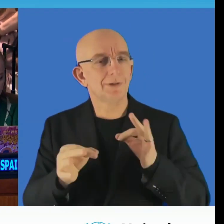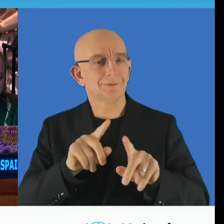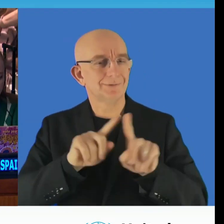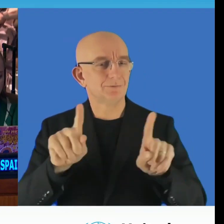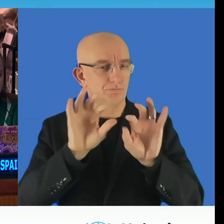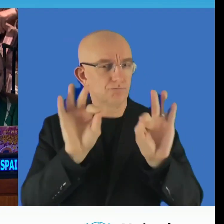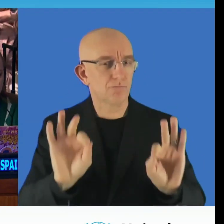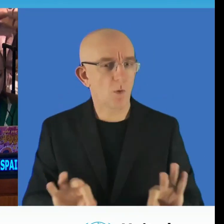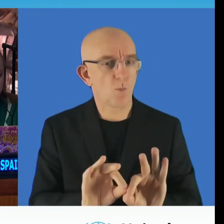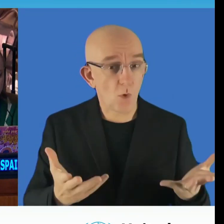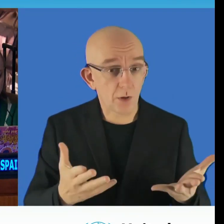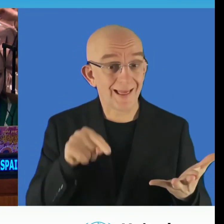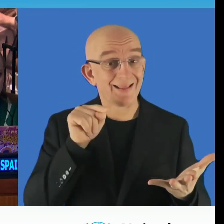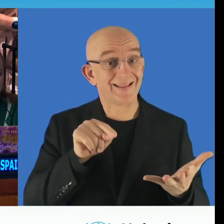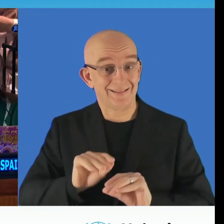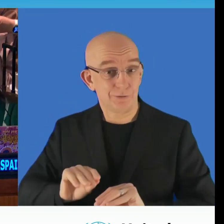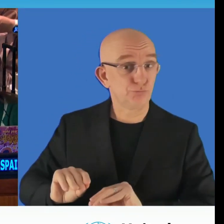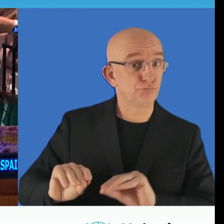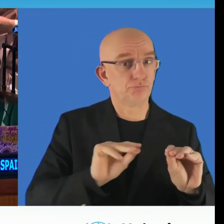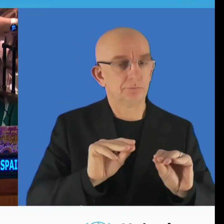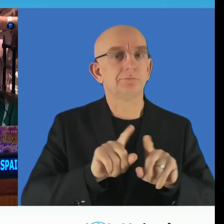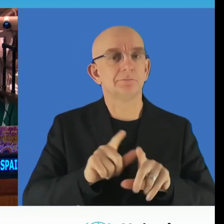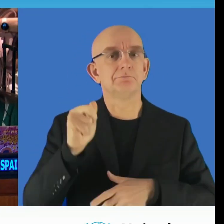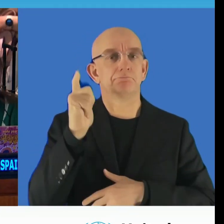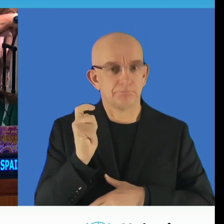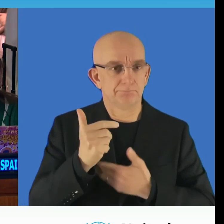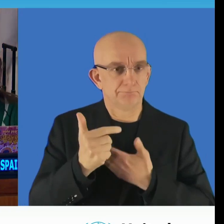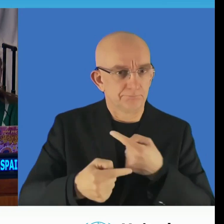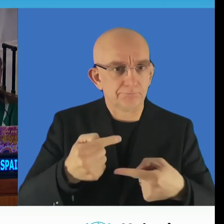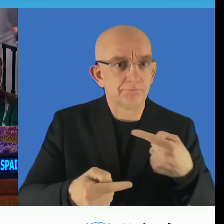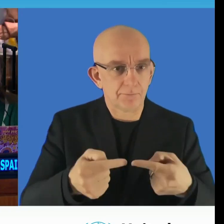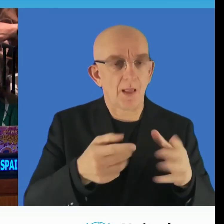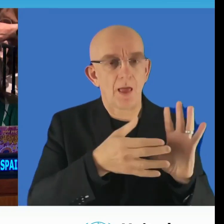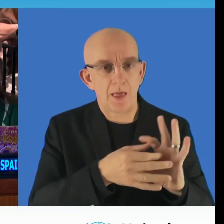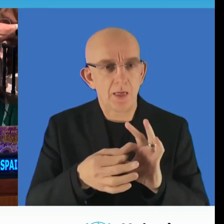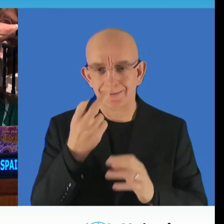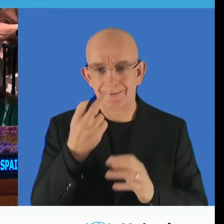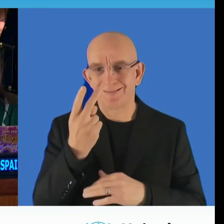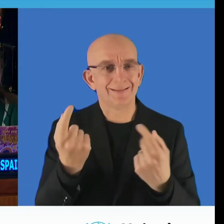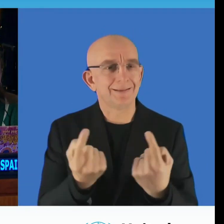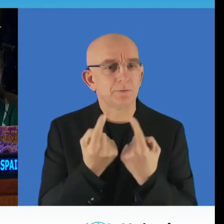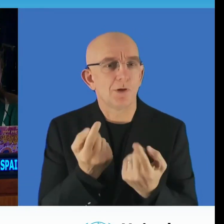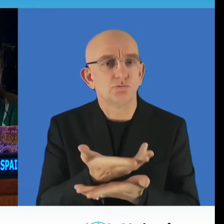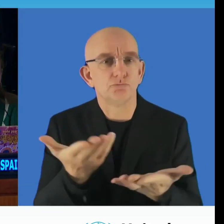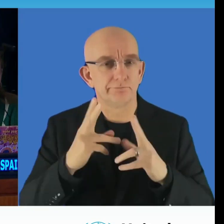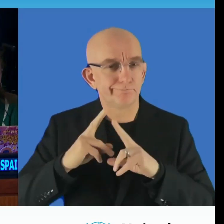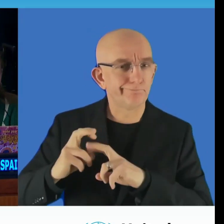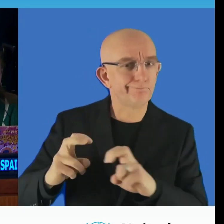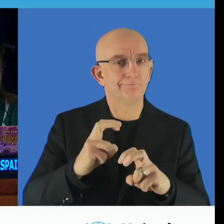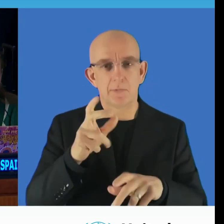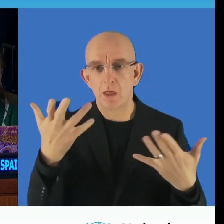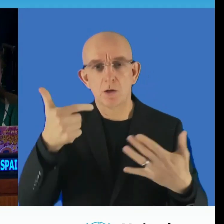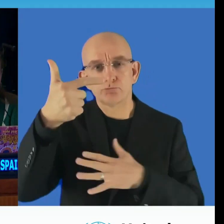development. Furthermore, we are actively engaging with stakeholders to raise awareness and promote a culture of